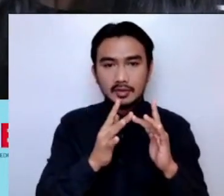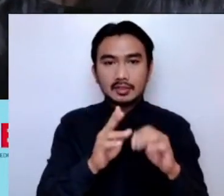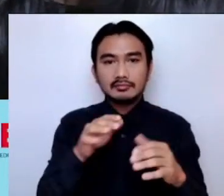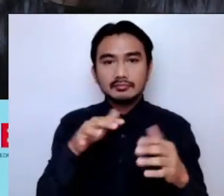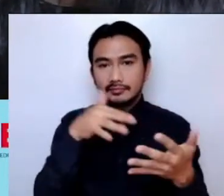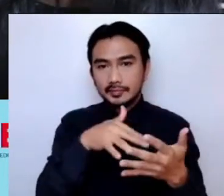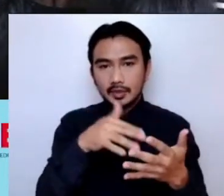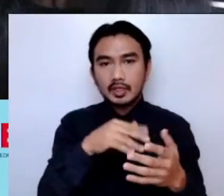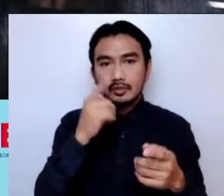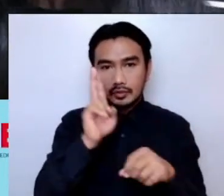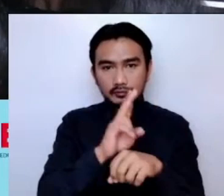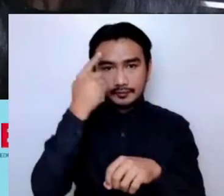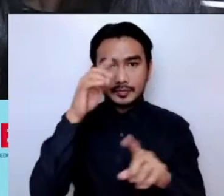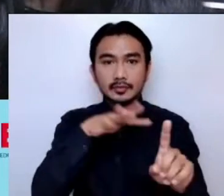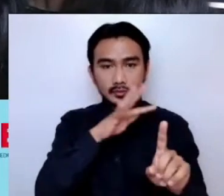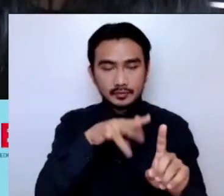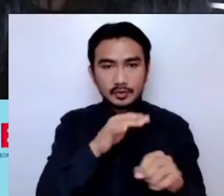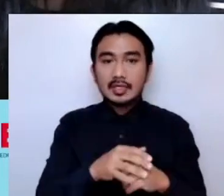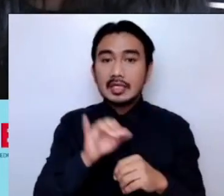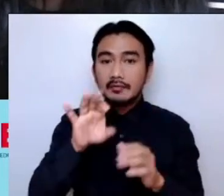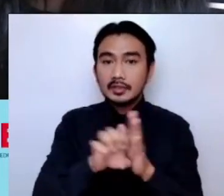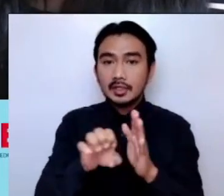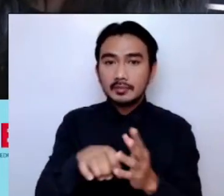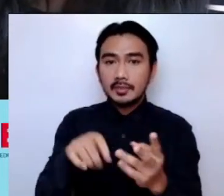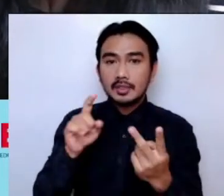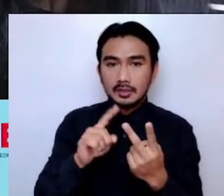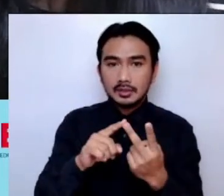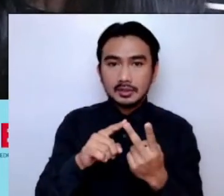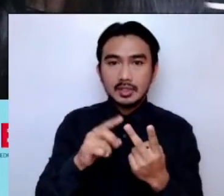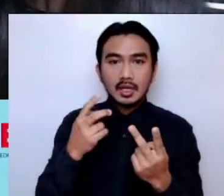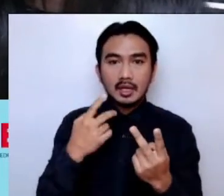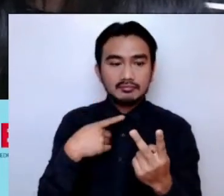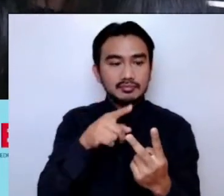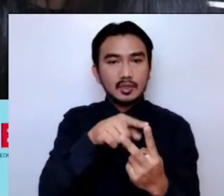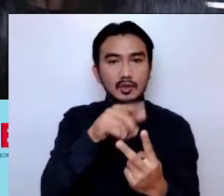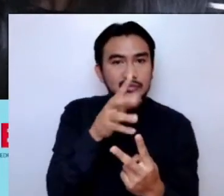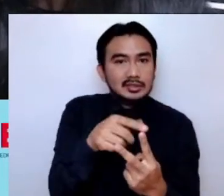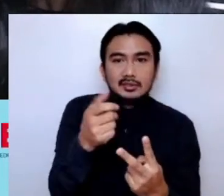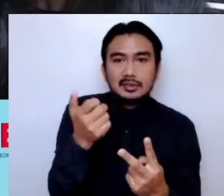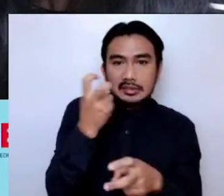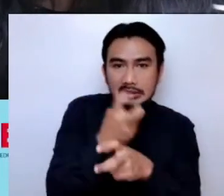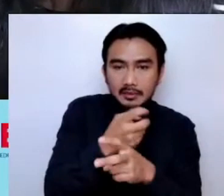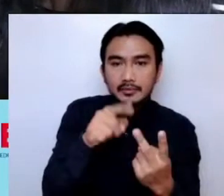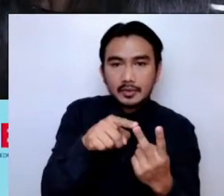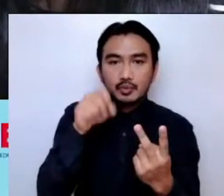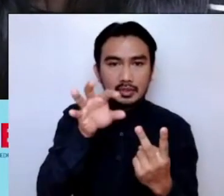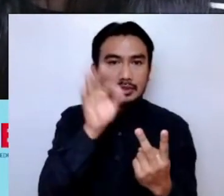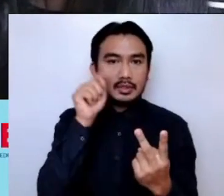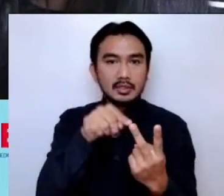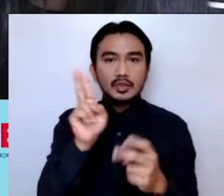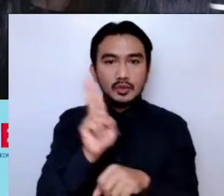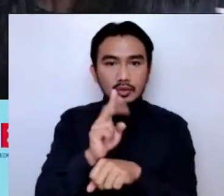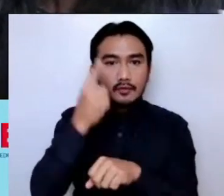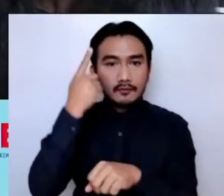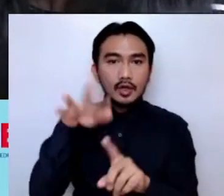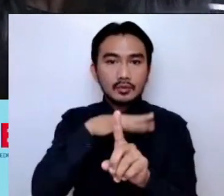observation. If online synchronous or option 1 is not possible, then take option 2, the observation of a video or